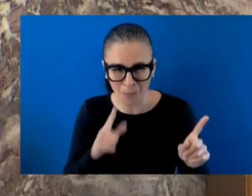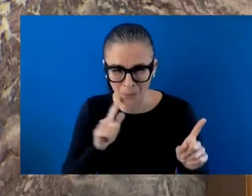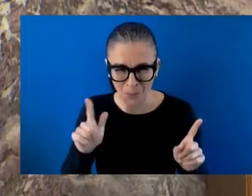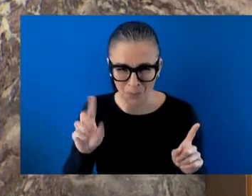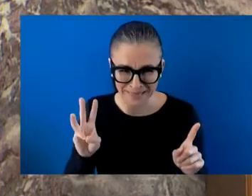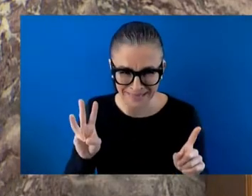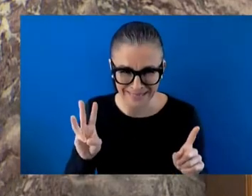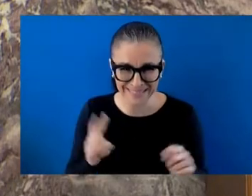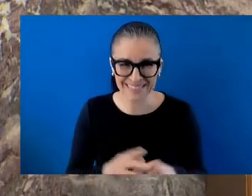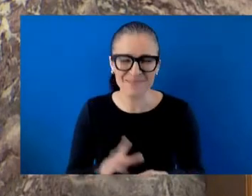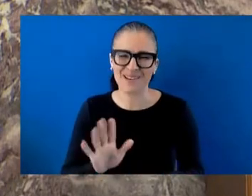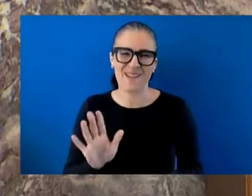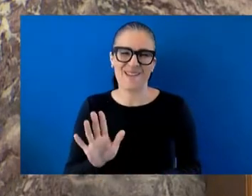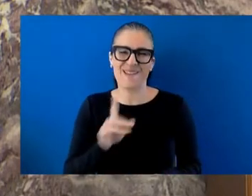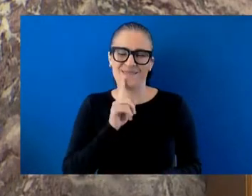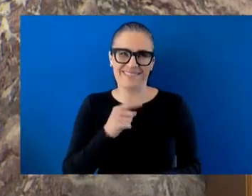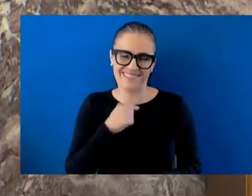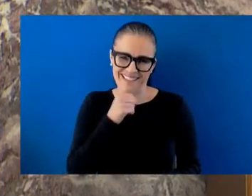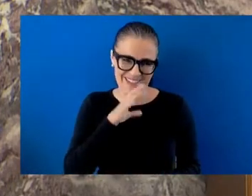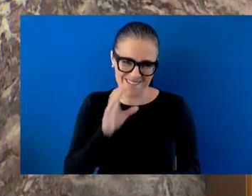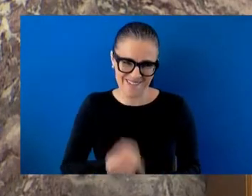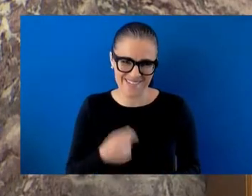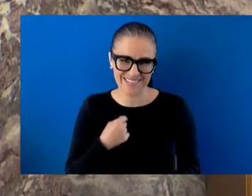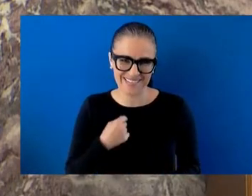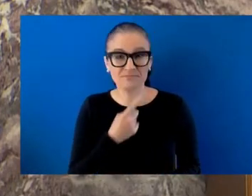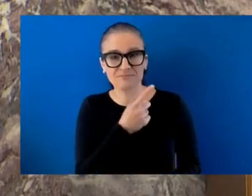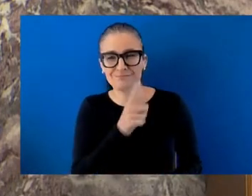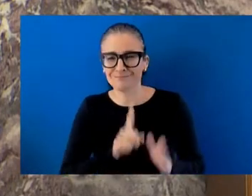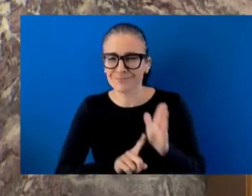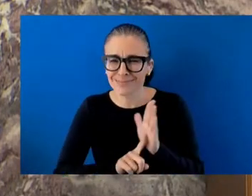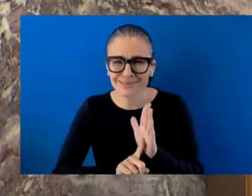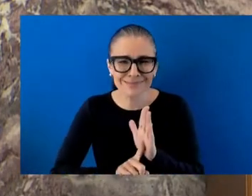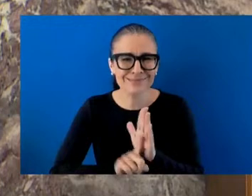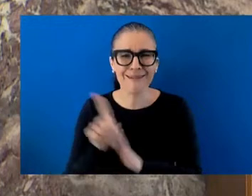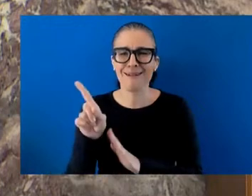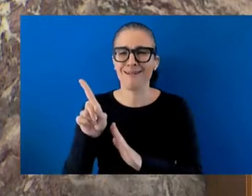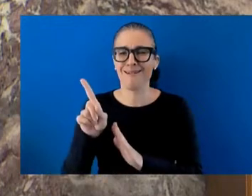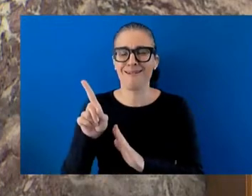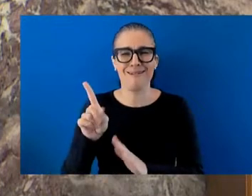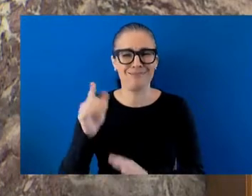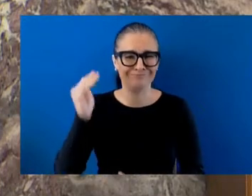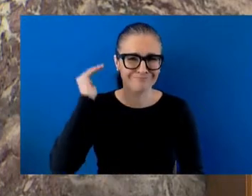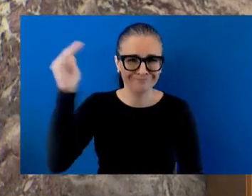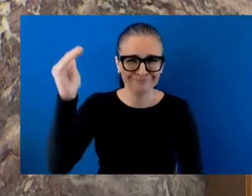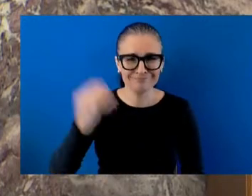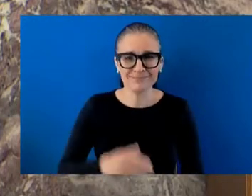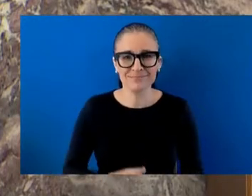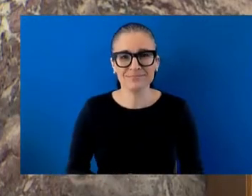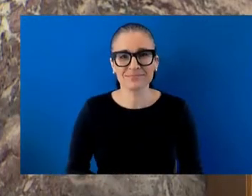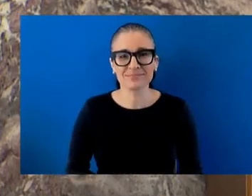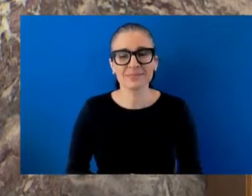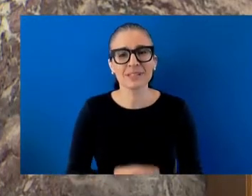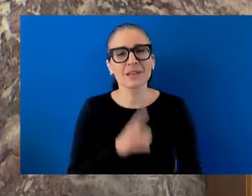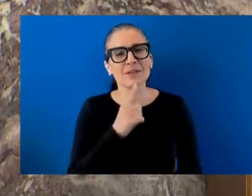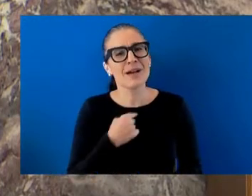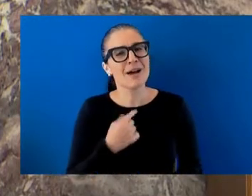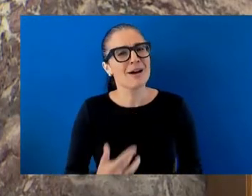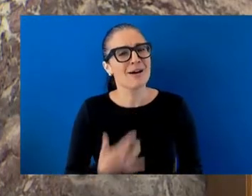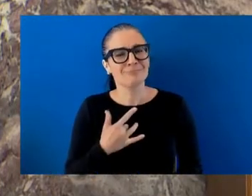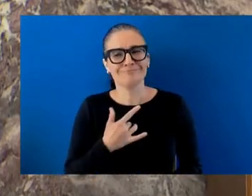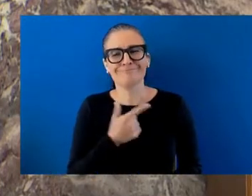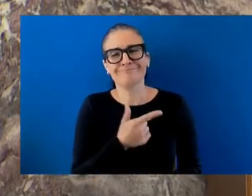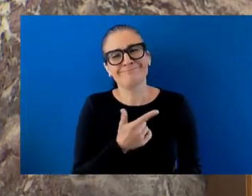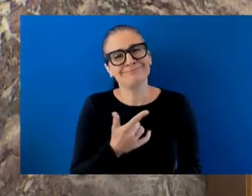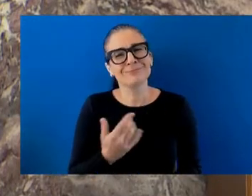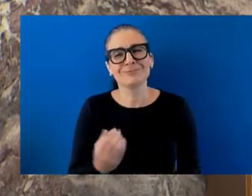curiosity and ambition, an engineer by profession, but forever the inquisitive child at heart. Mick's presence here today absolutely fills